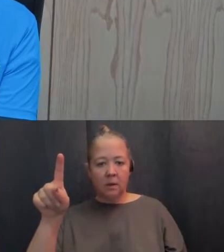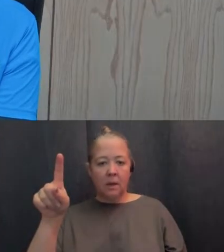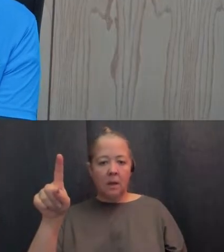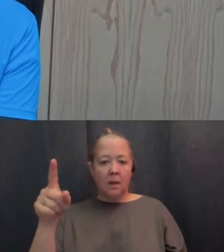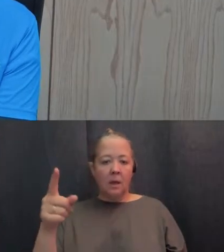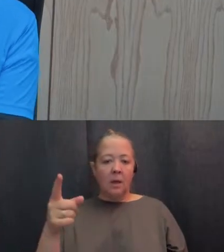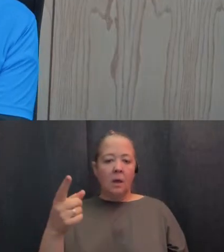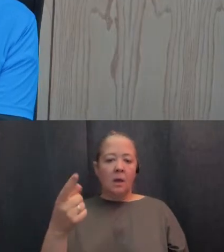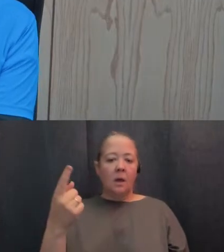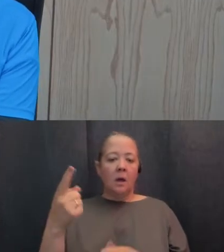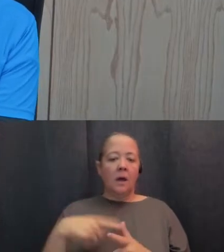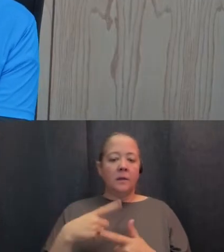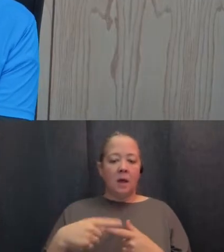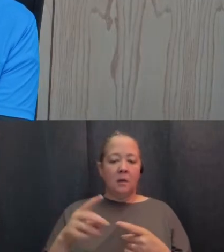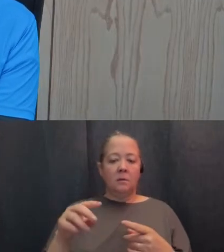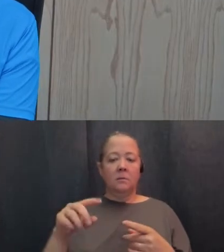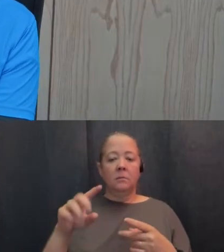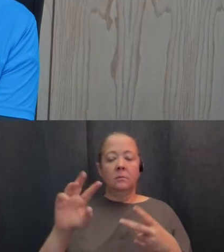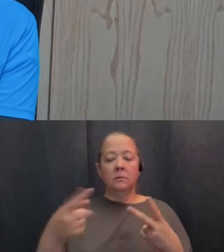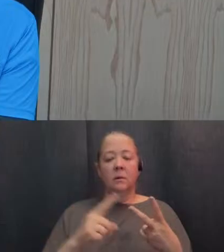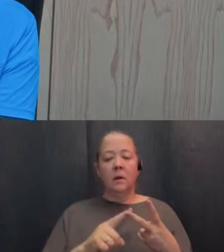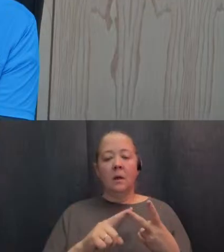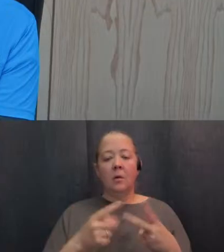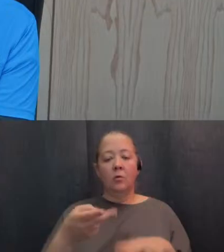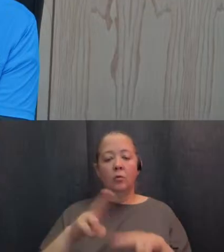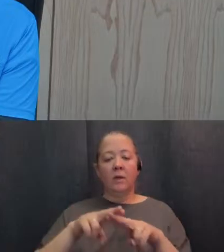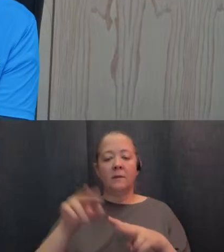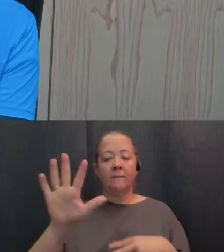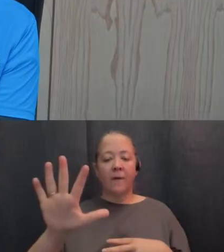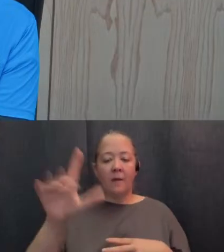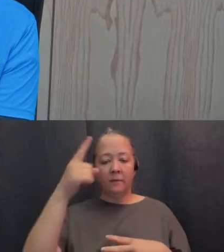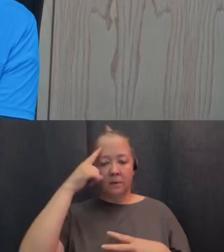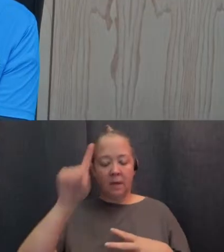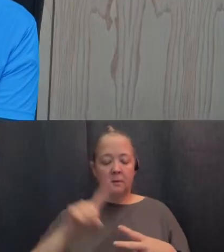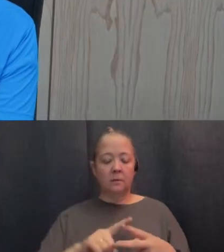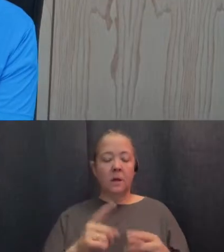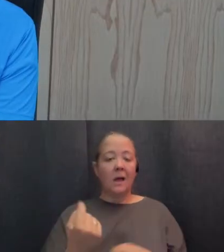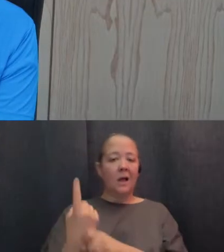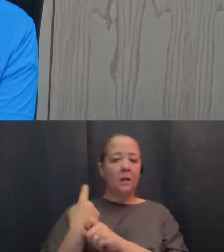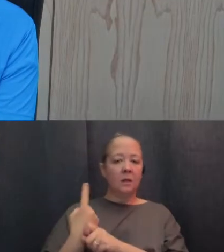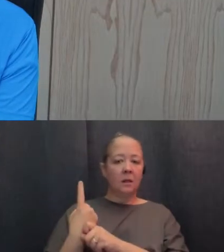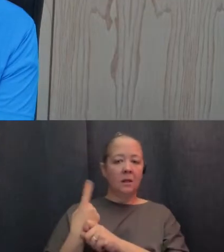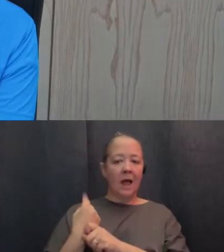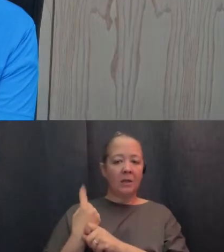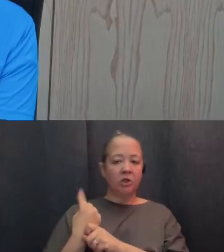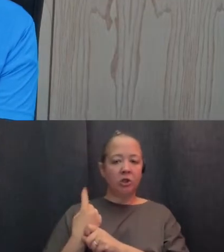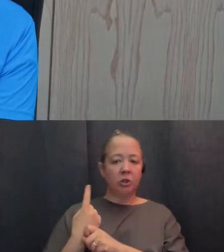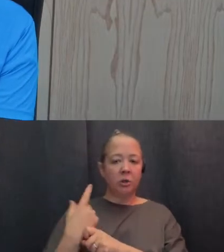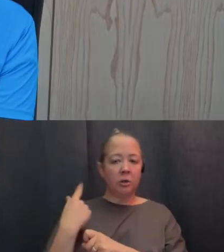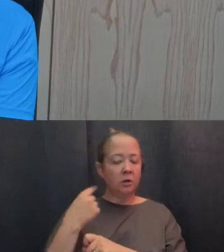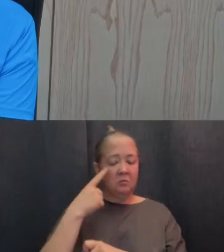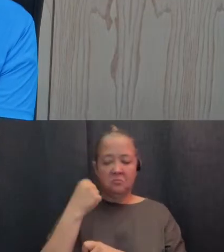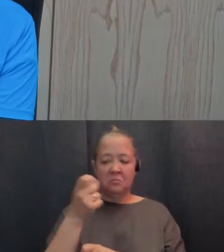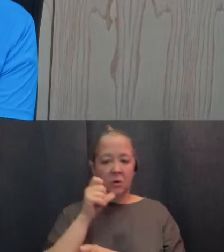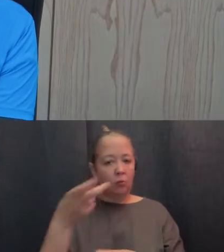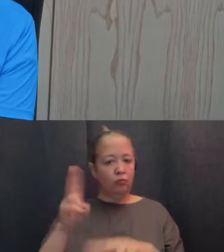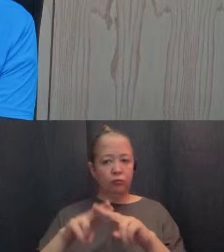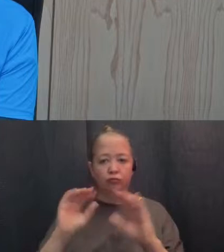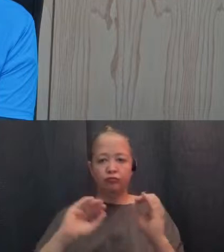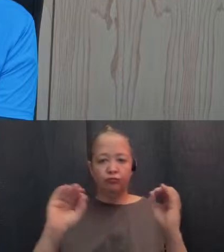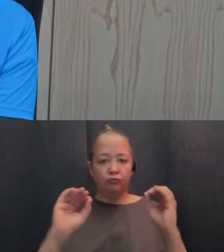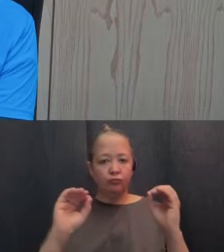cents. There was no increase last year. That's one of the reasons why we